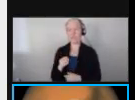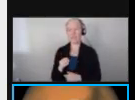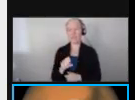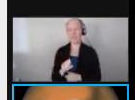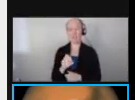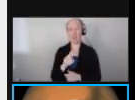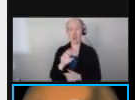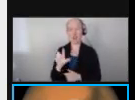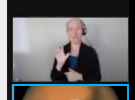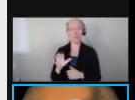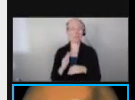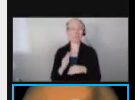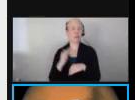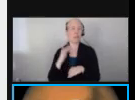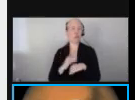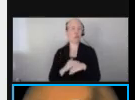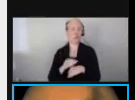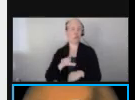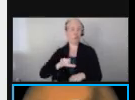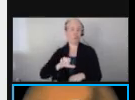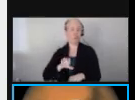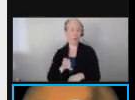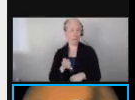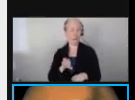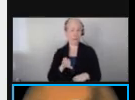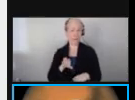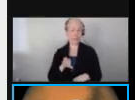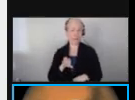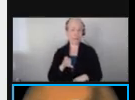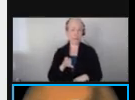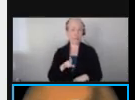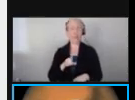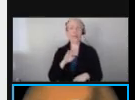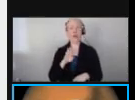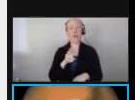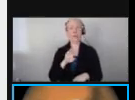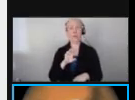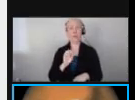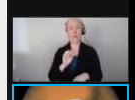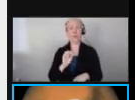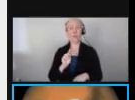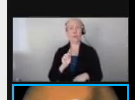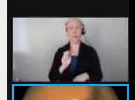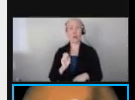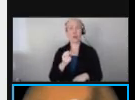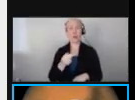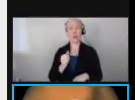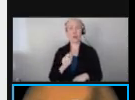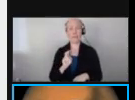radiation laboratory that's housed at Brookhaven National Labs.